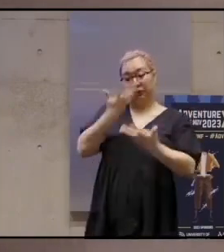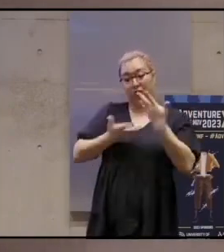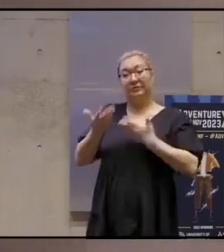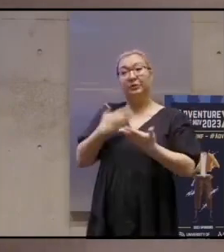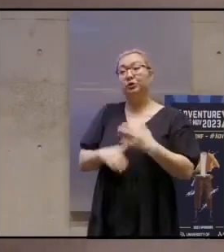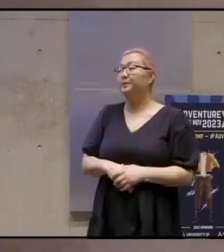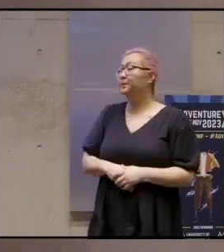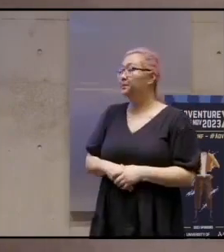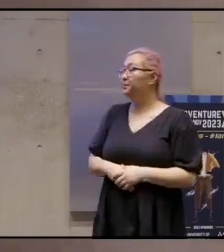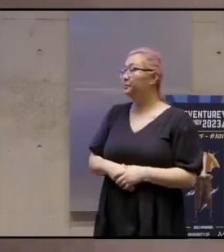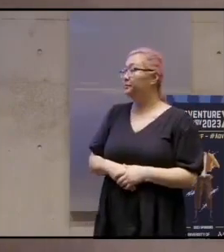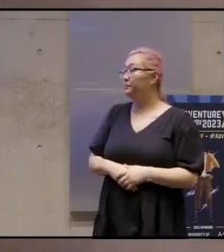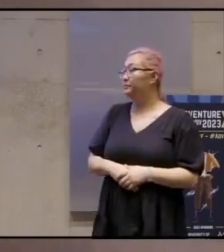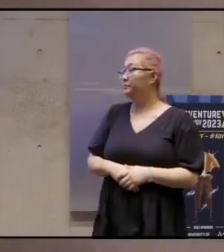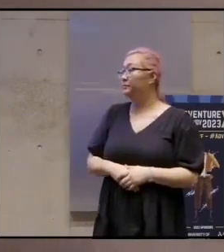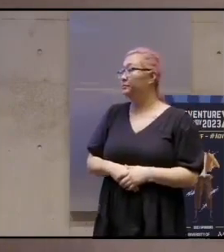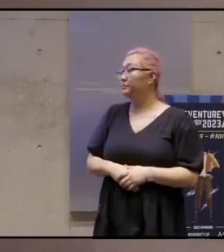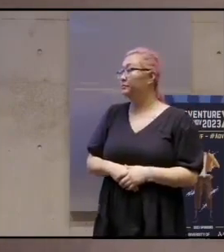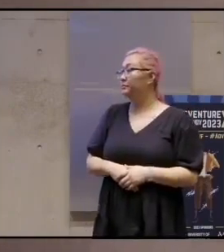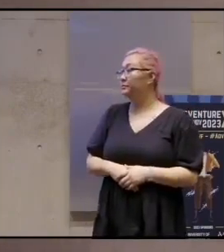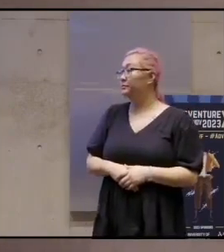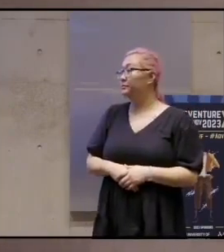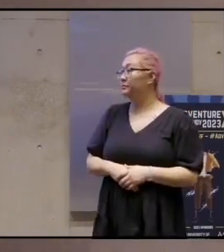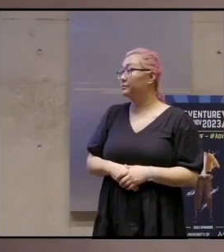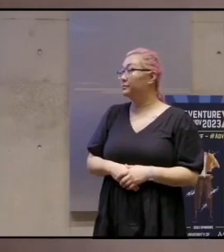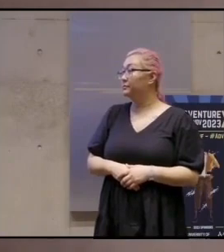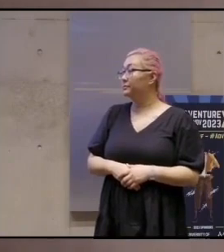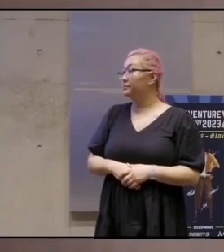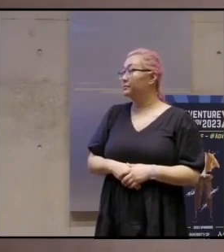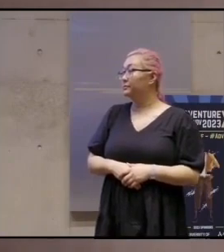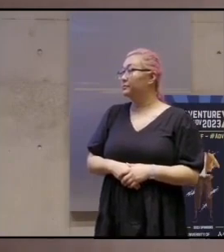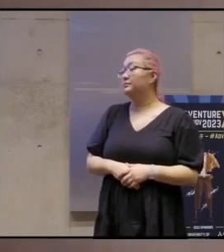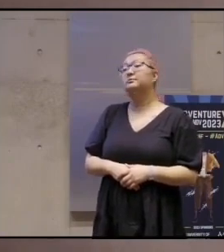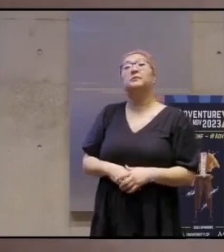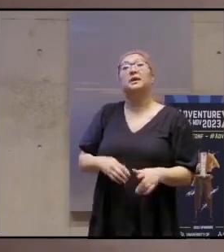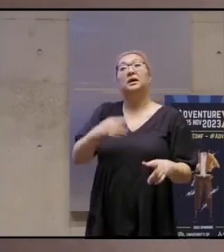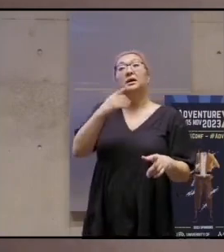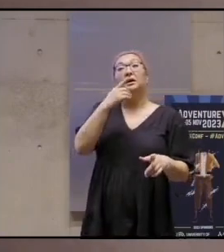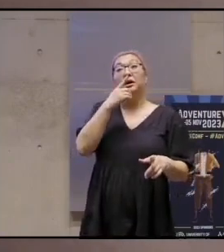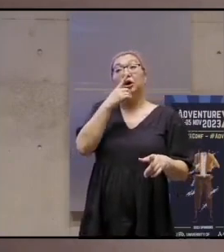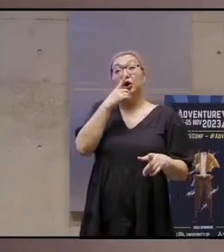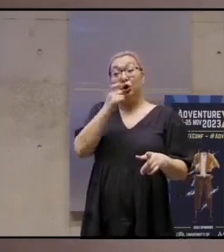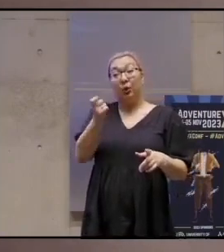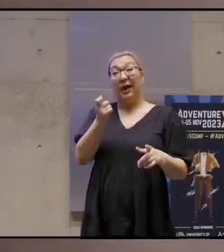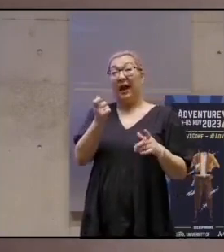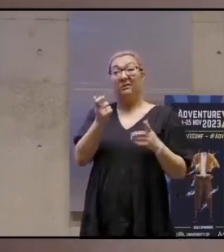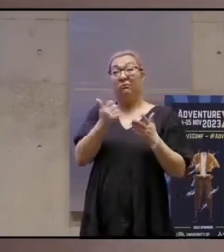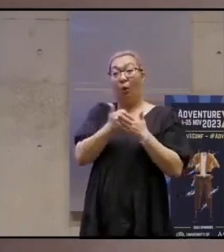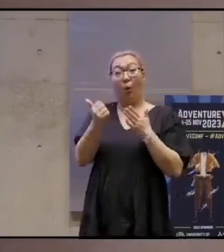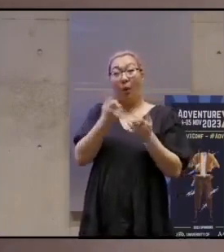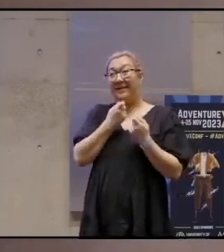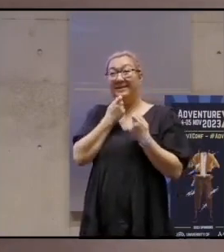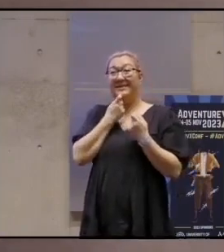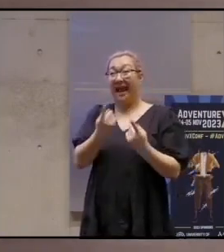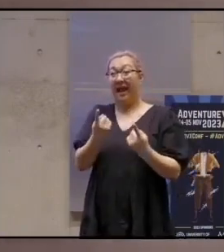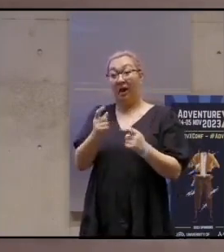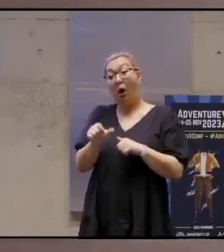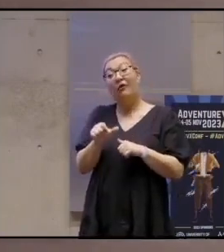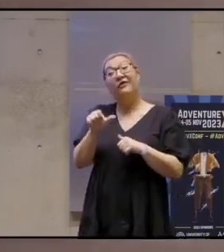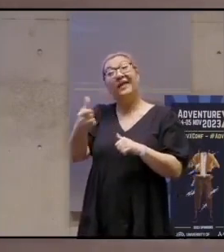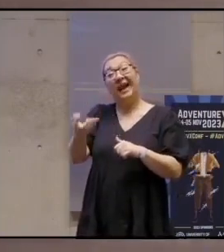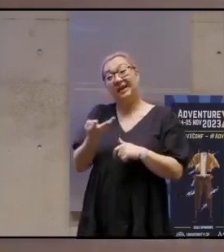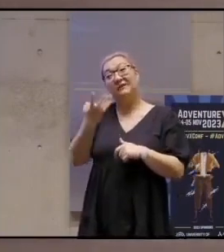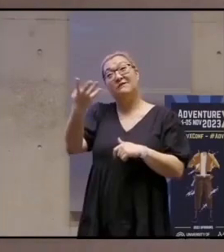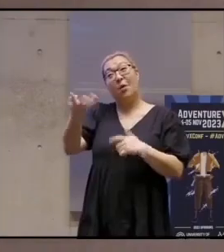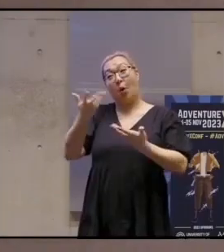art in the session. You can always show, like, for this next four conversations, you're in this room. Isn't it weird? Let's talk about what it looks like and what